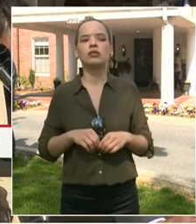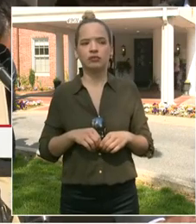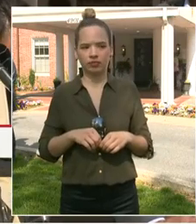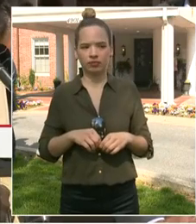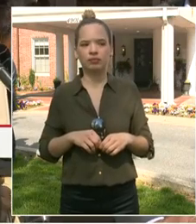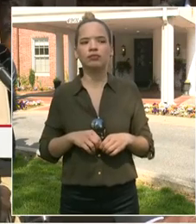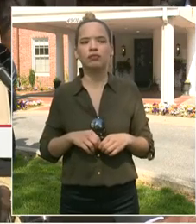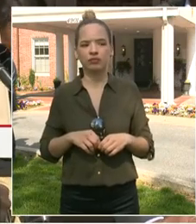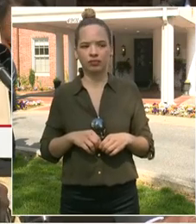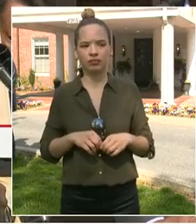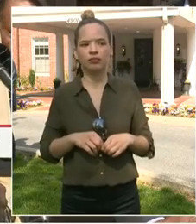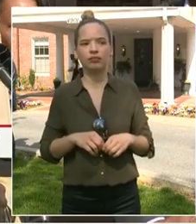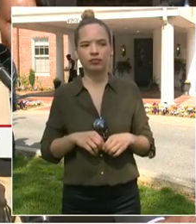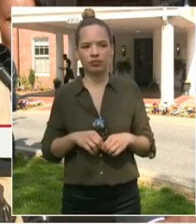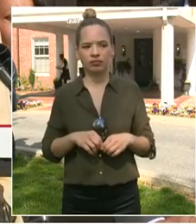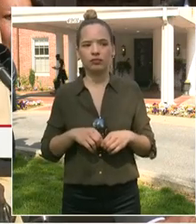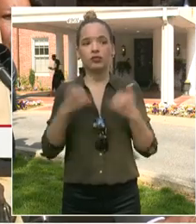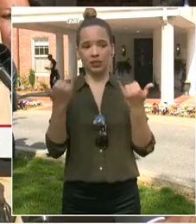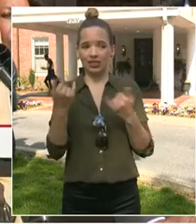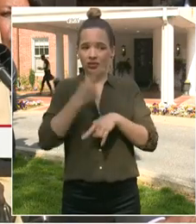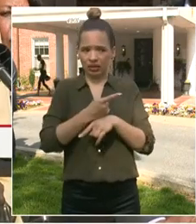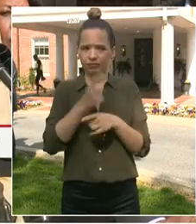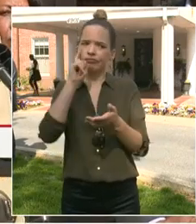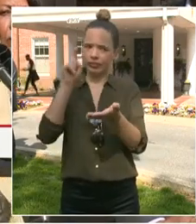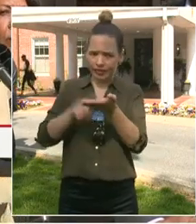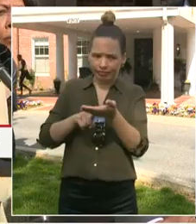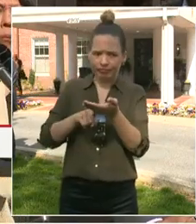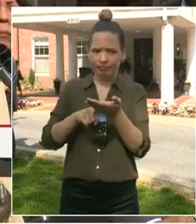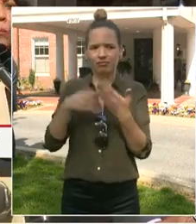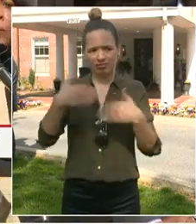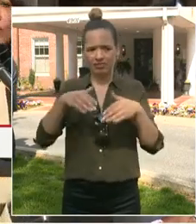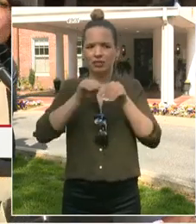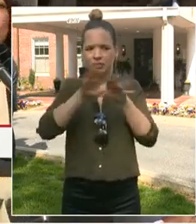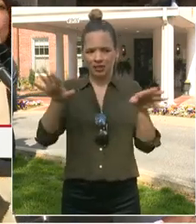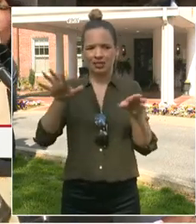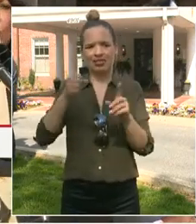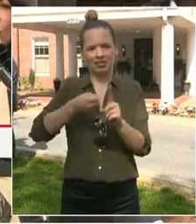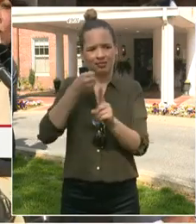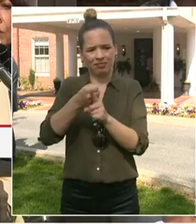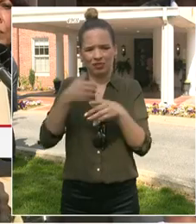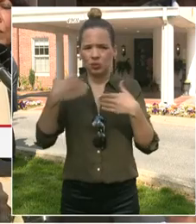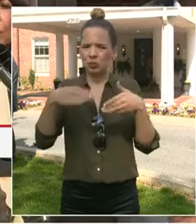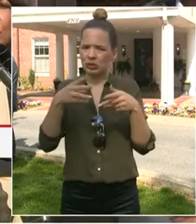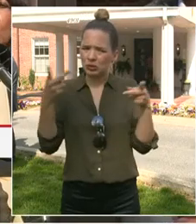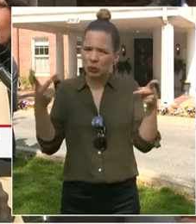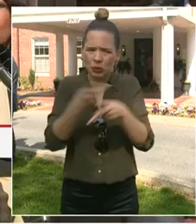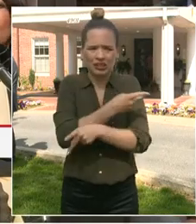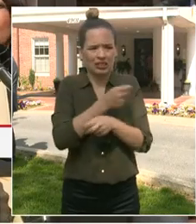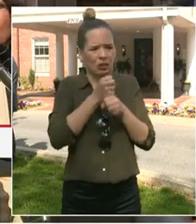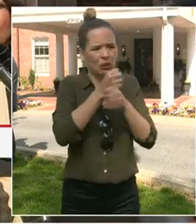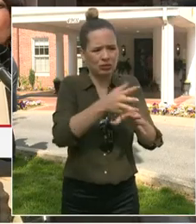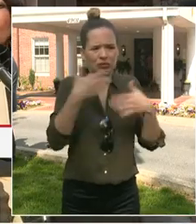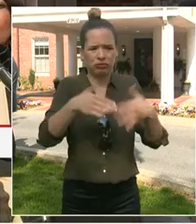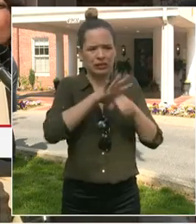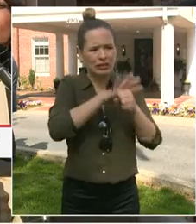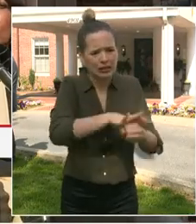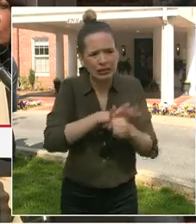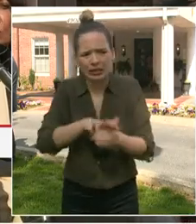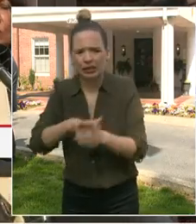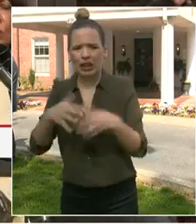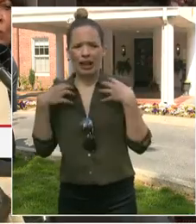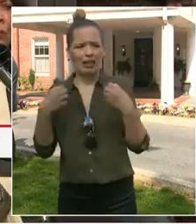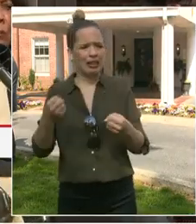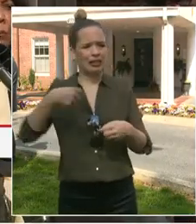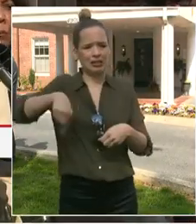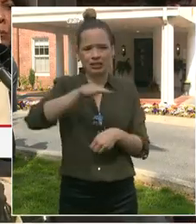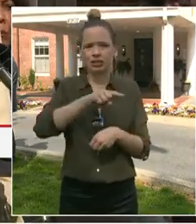are here today and recognizing that the pandemic has exacerbated and caused stress on our healthcare system in the